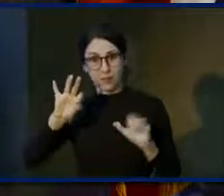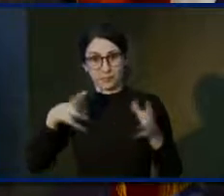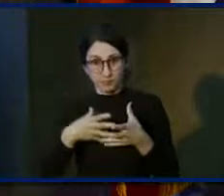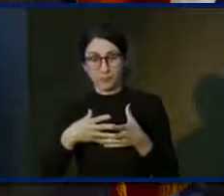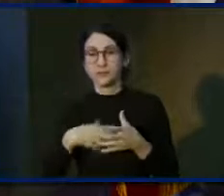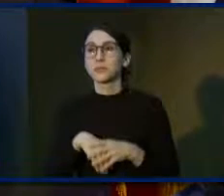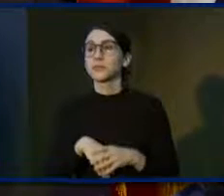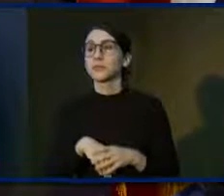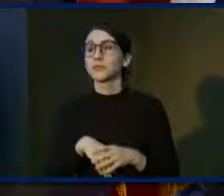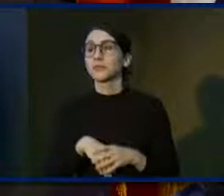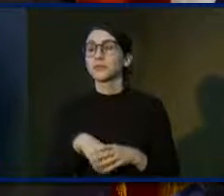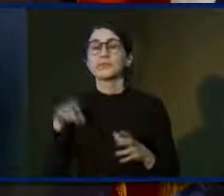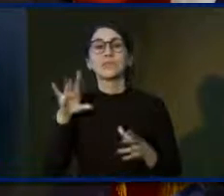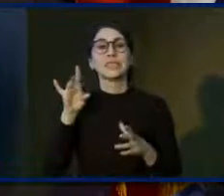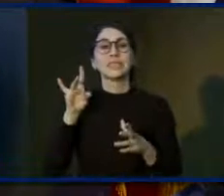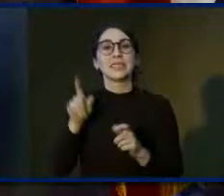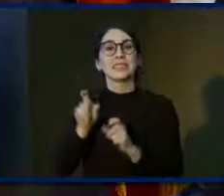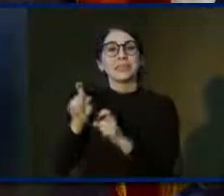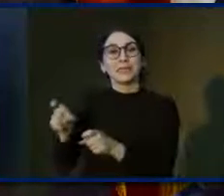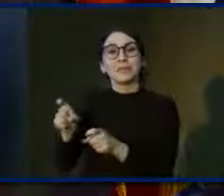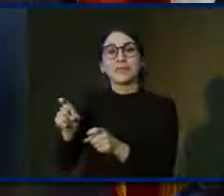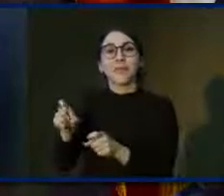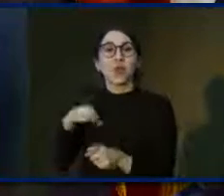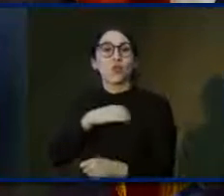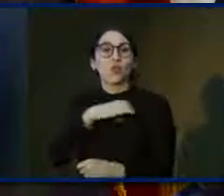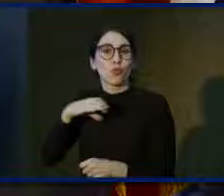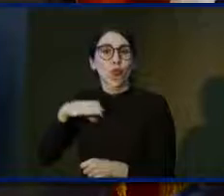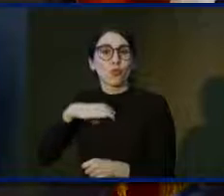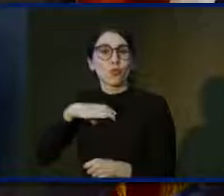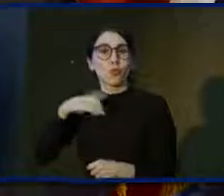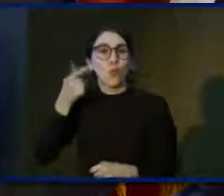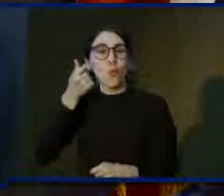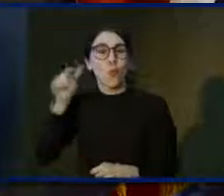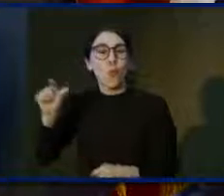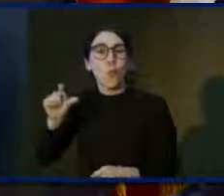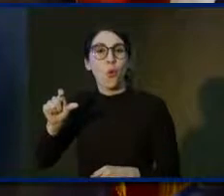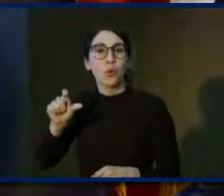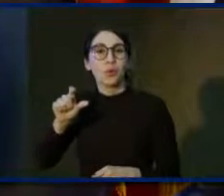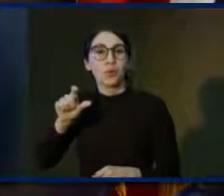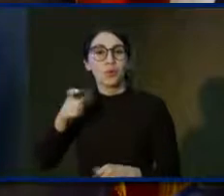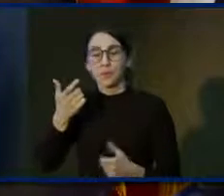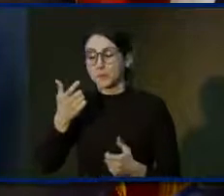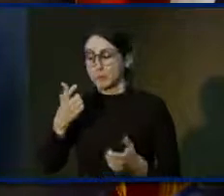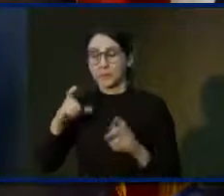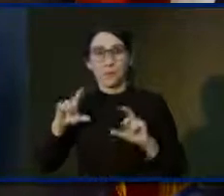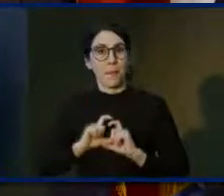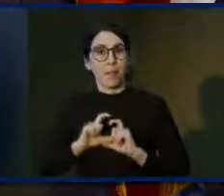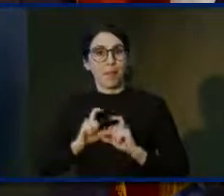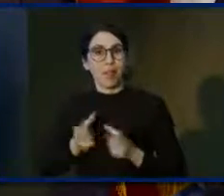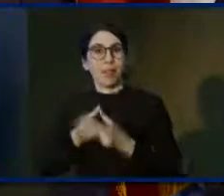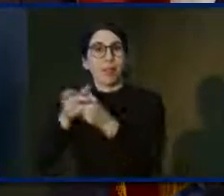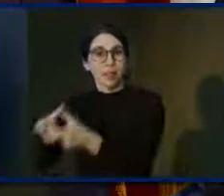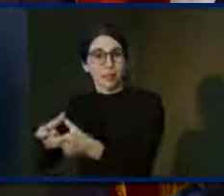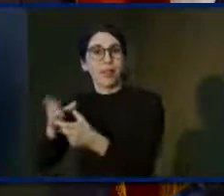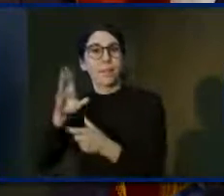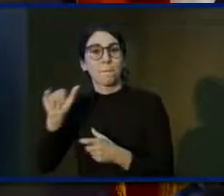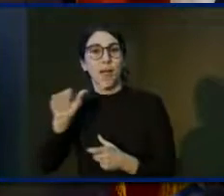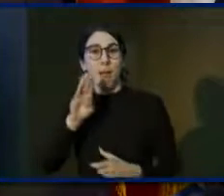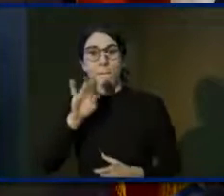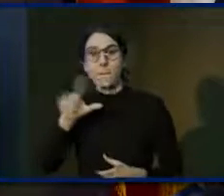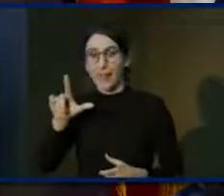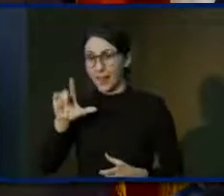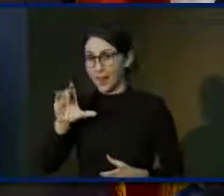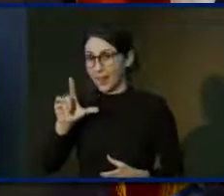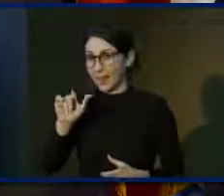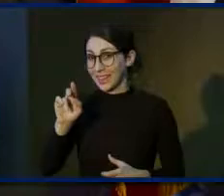participants, were awarded the Congressional Gold Medal by President Bill Clinton. Once again, let's welcome, and she was also inducted in 2014,